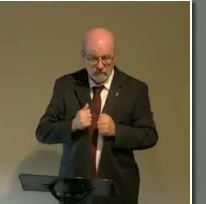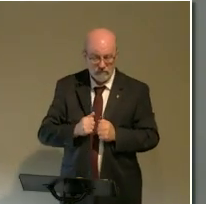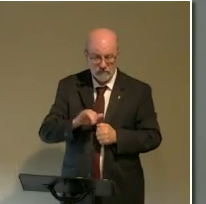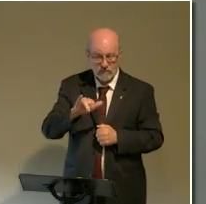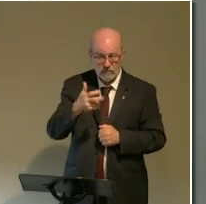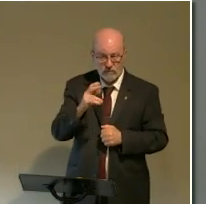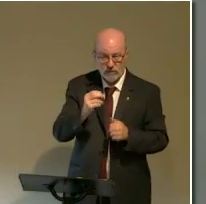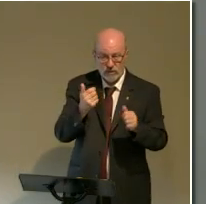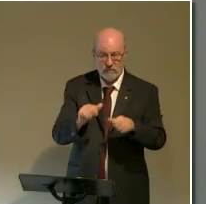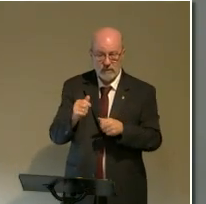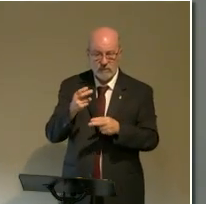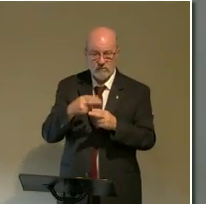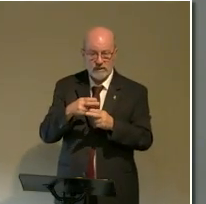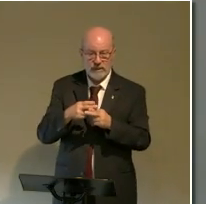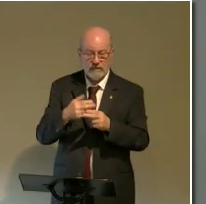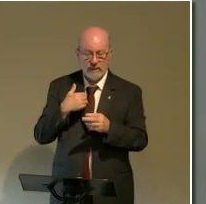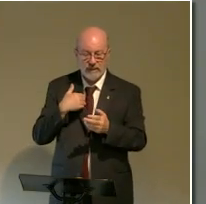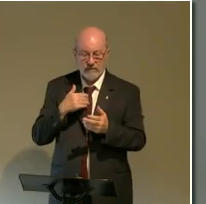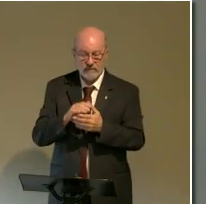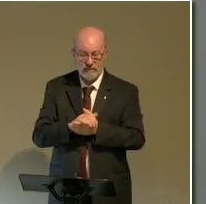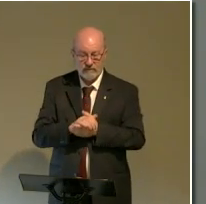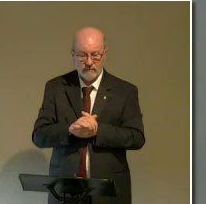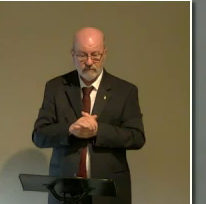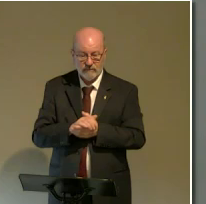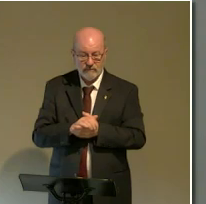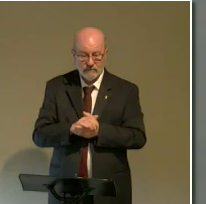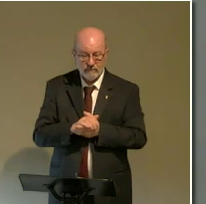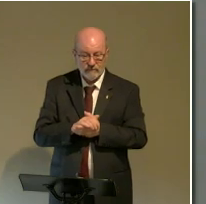John the Baptist, what a name he had, right?